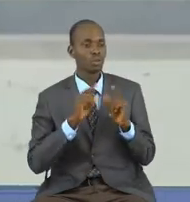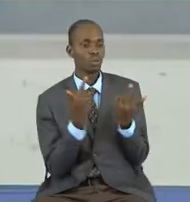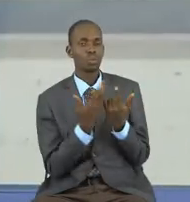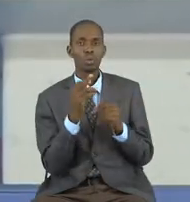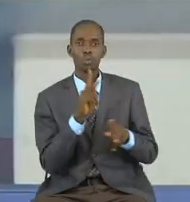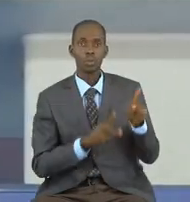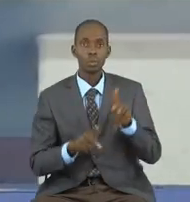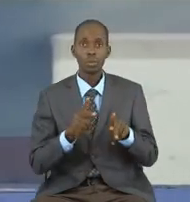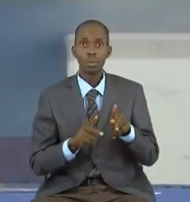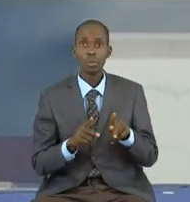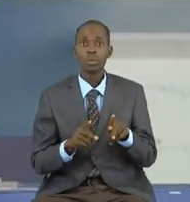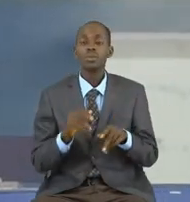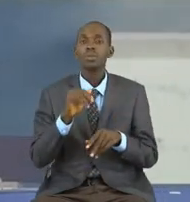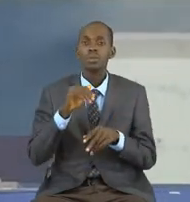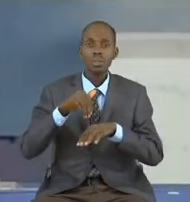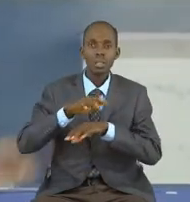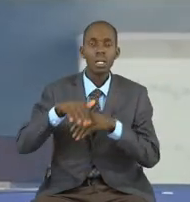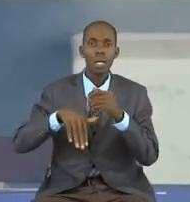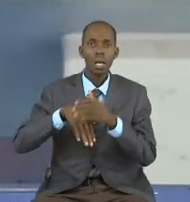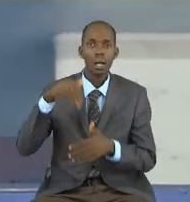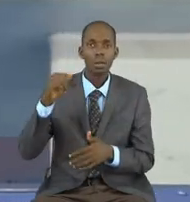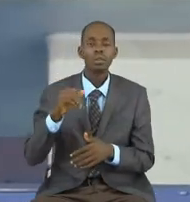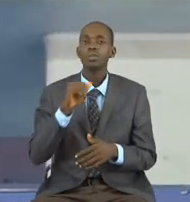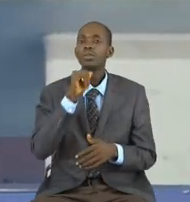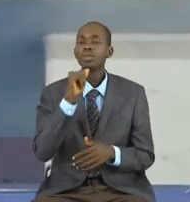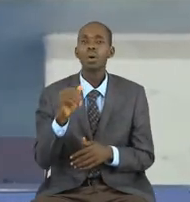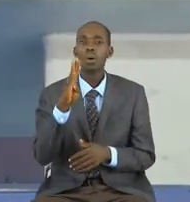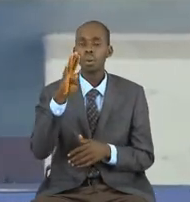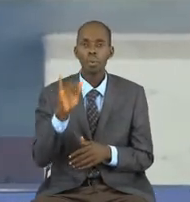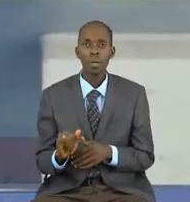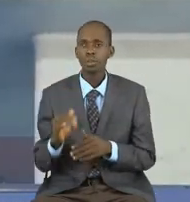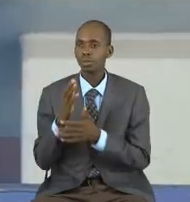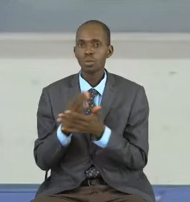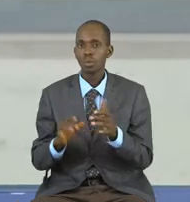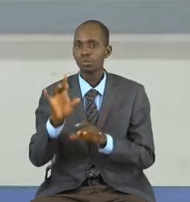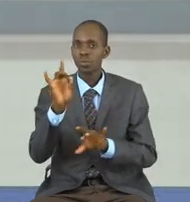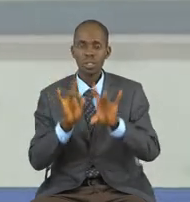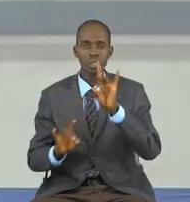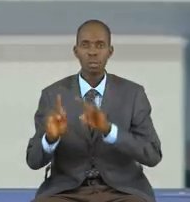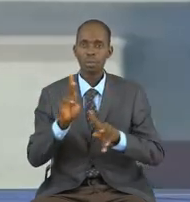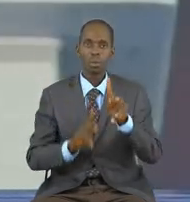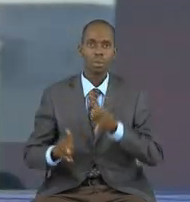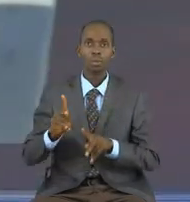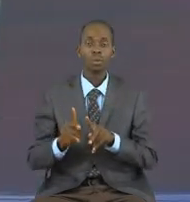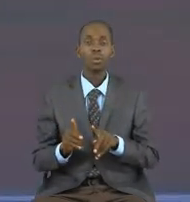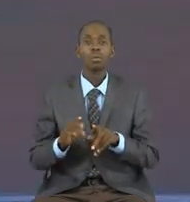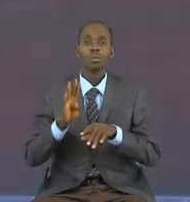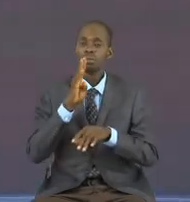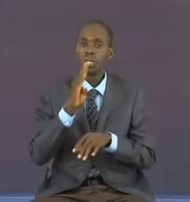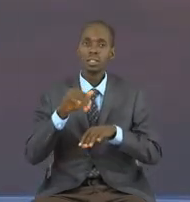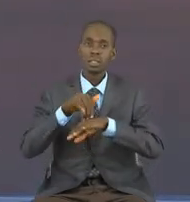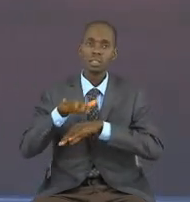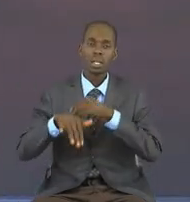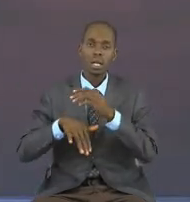being sent forth, not by a panel. So they, being sent forth by the